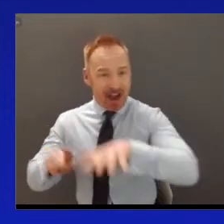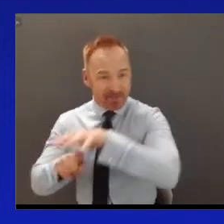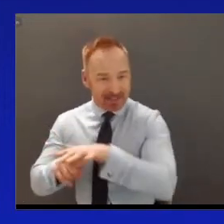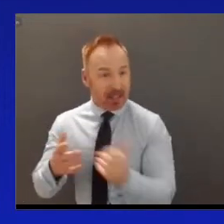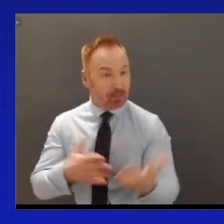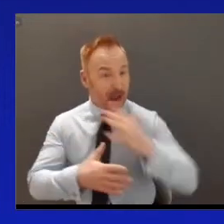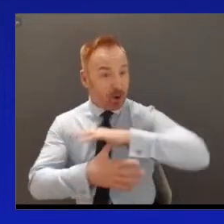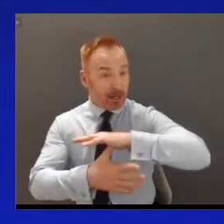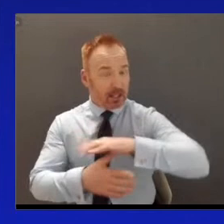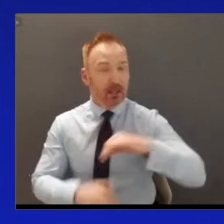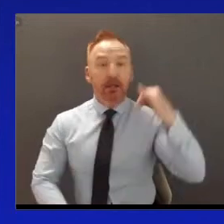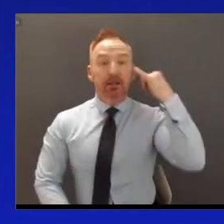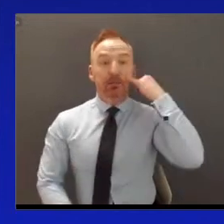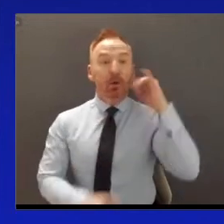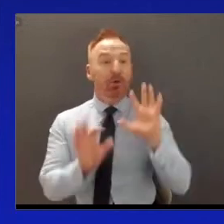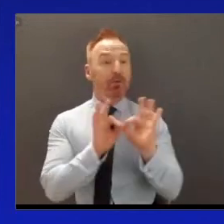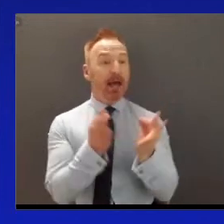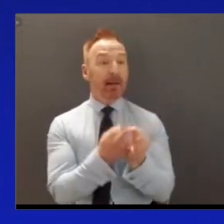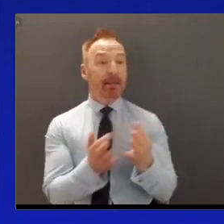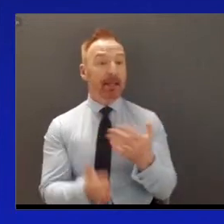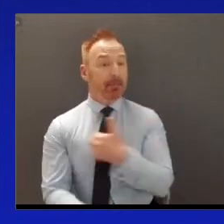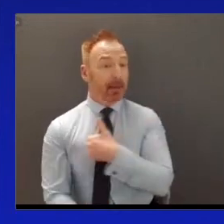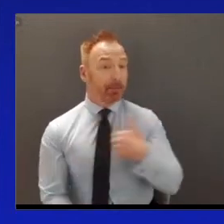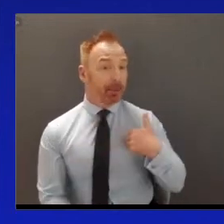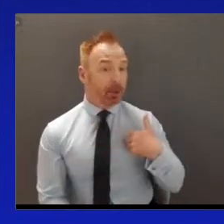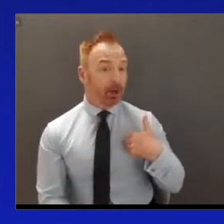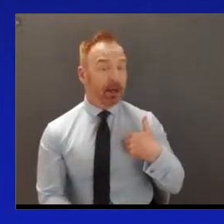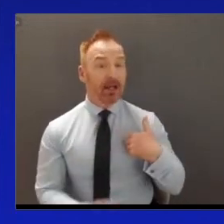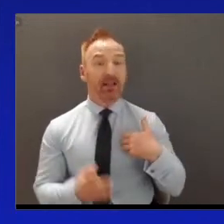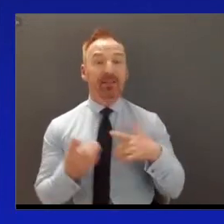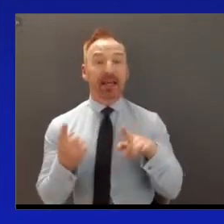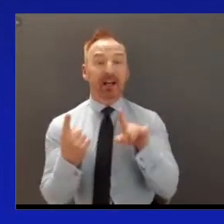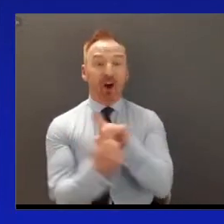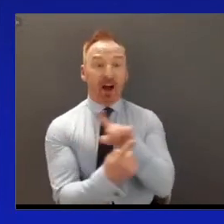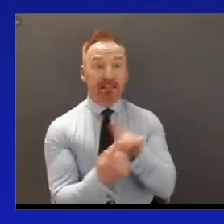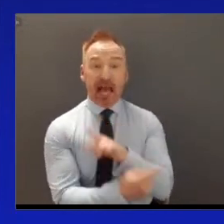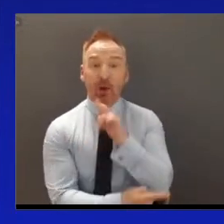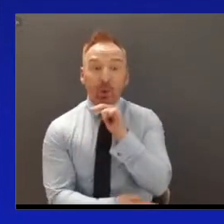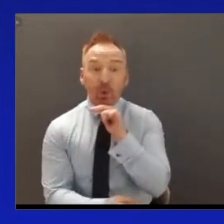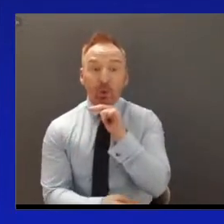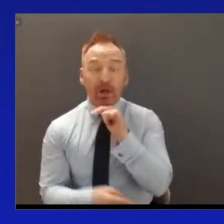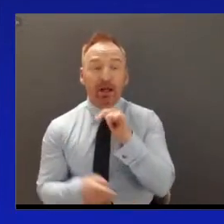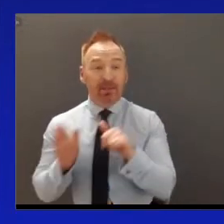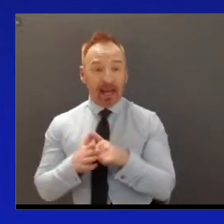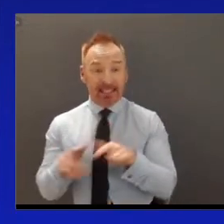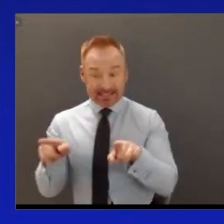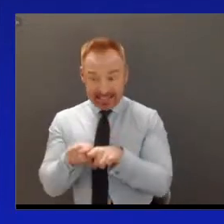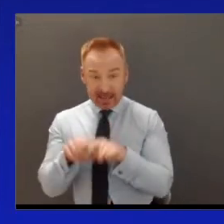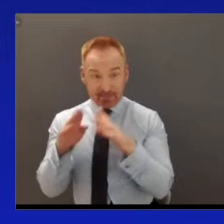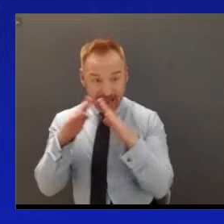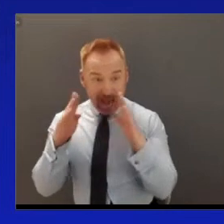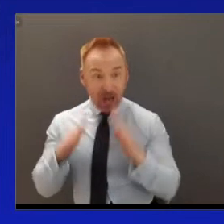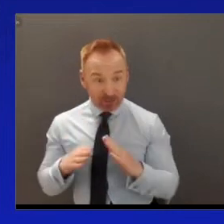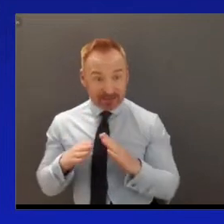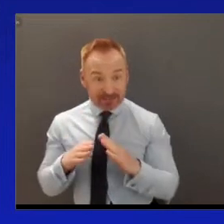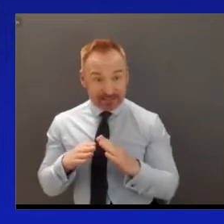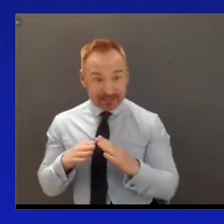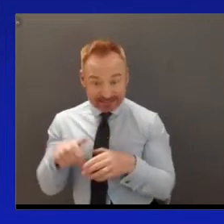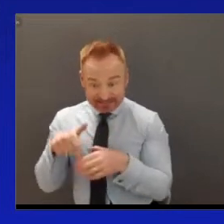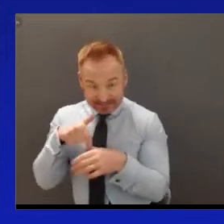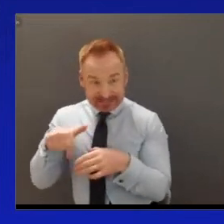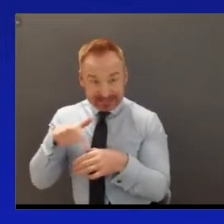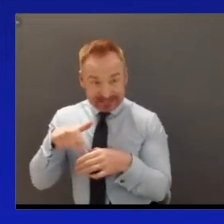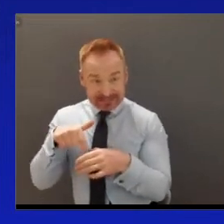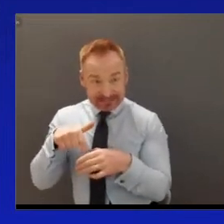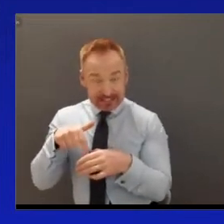family member where the contacts are household members only, it's not linked to a higher risk population, those people are